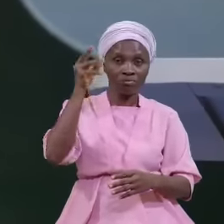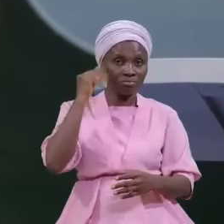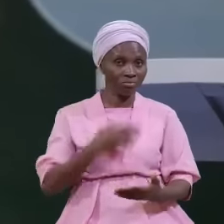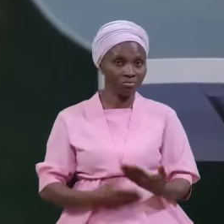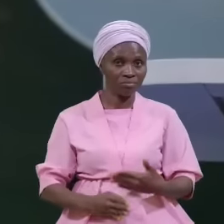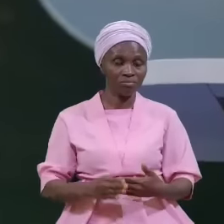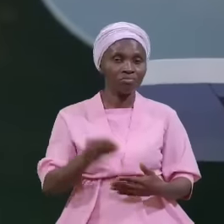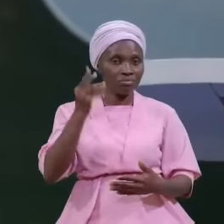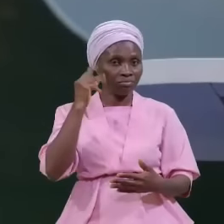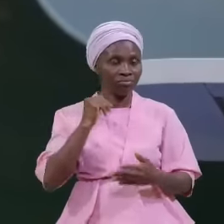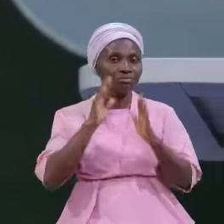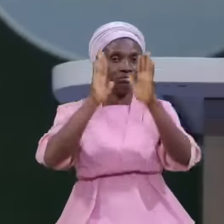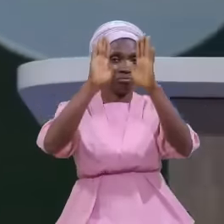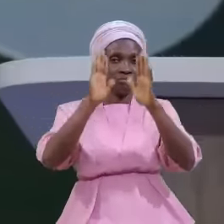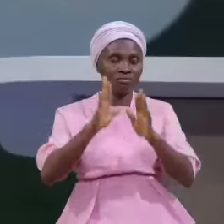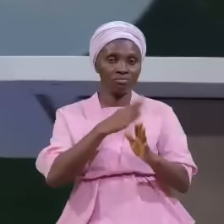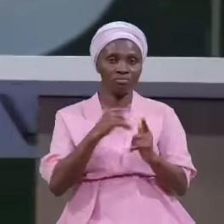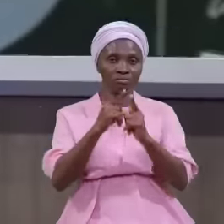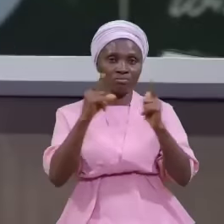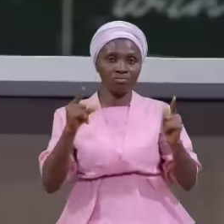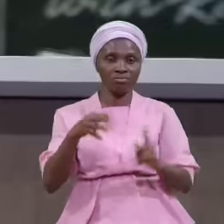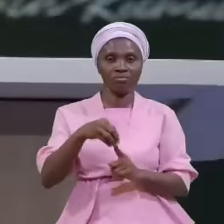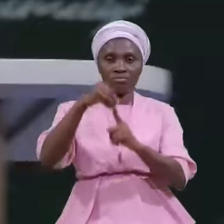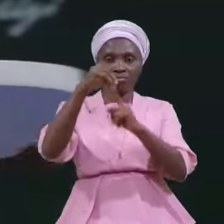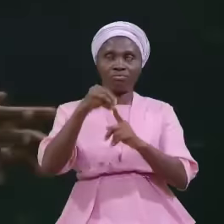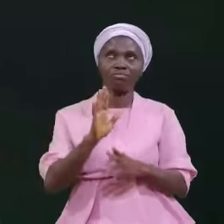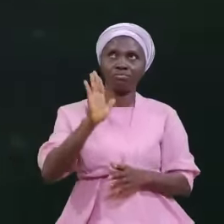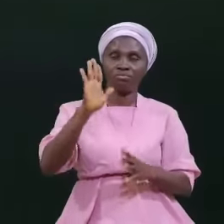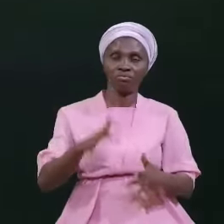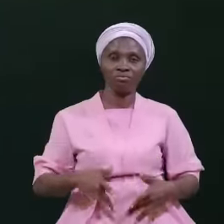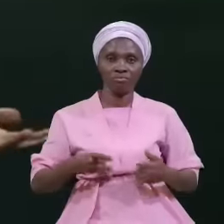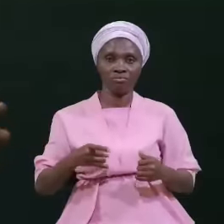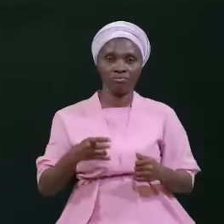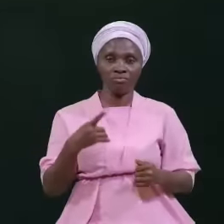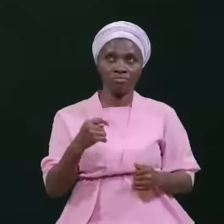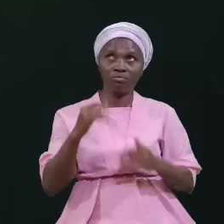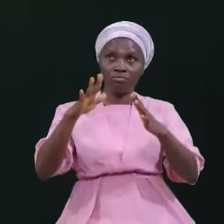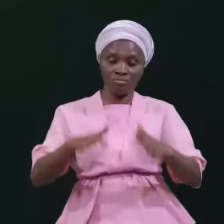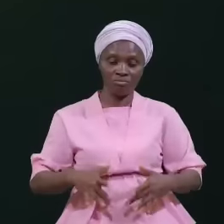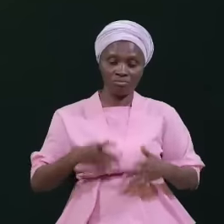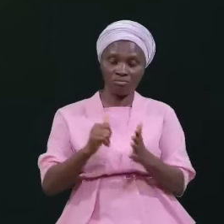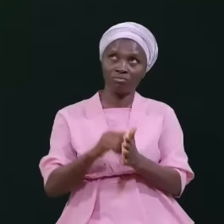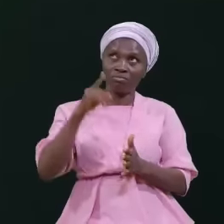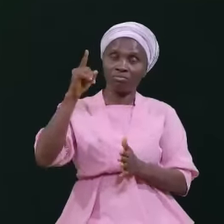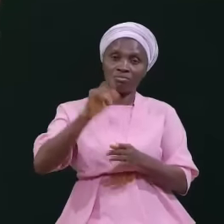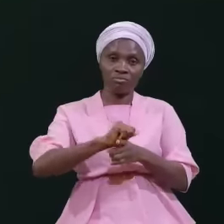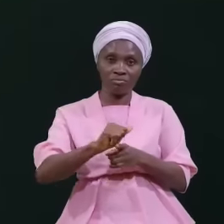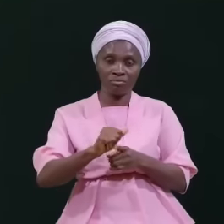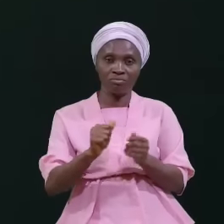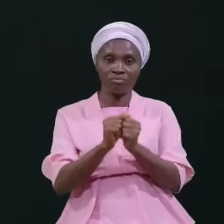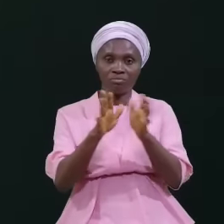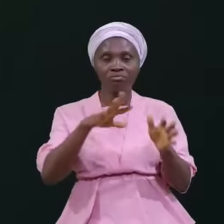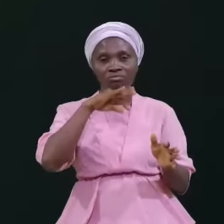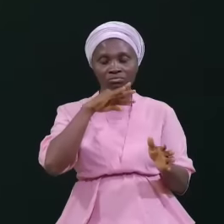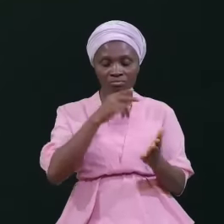and supernatural. His life, the life that he lives, spotless, harmless and holy and pure